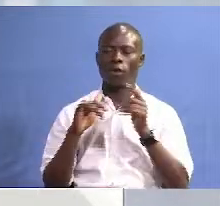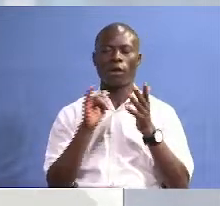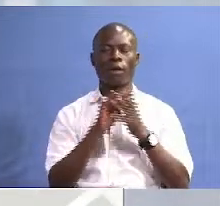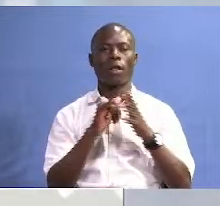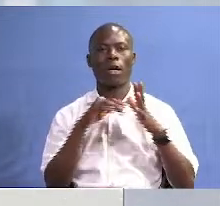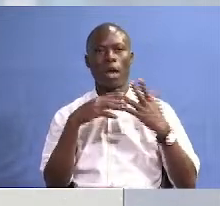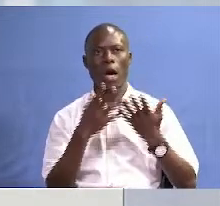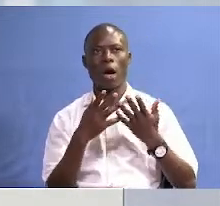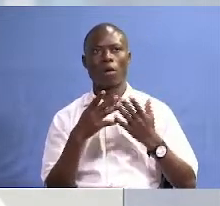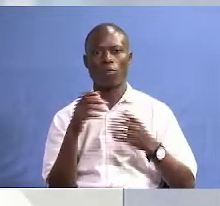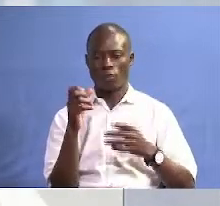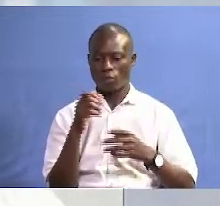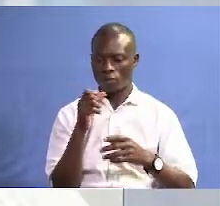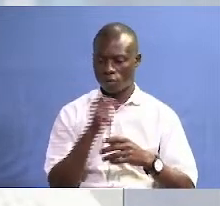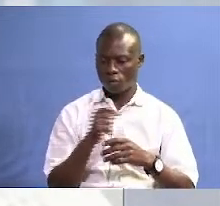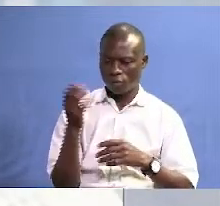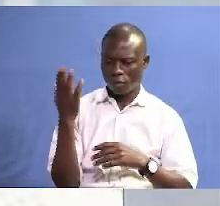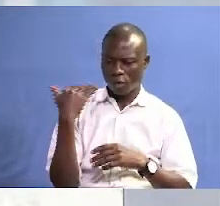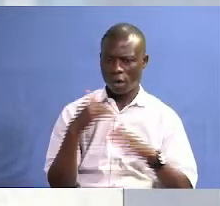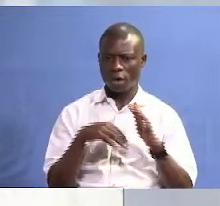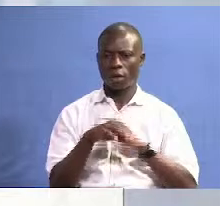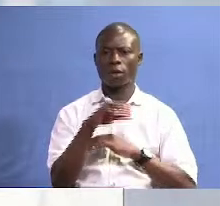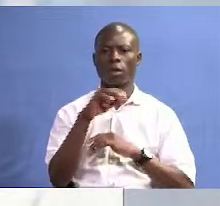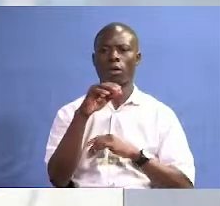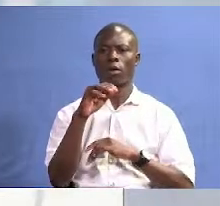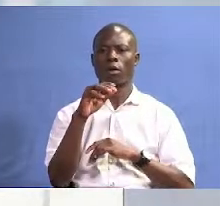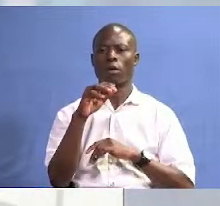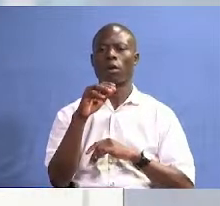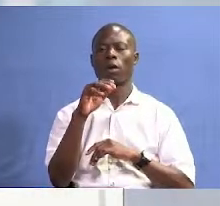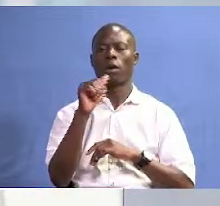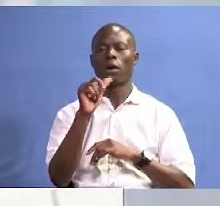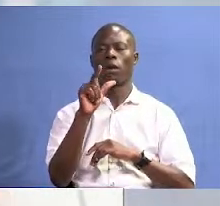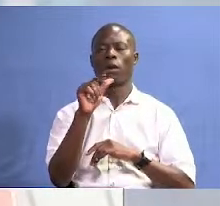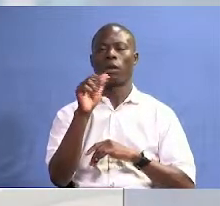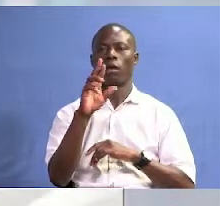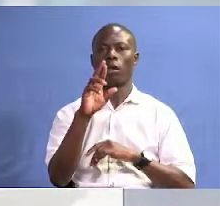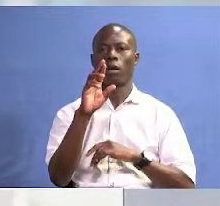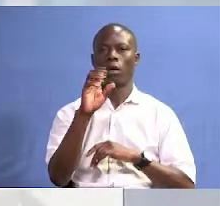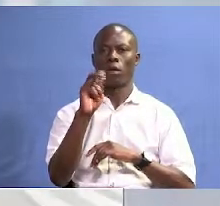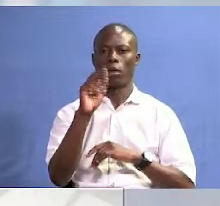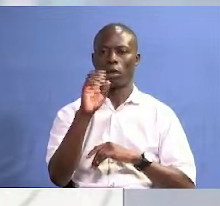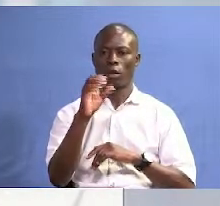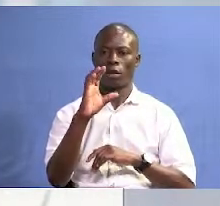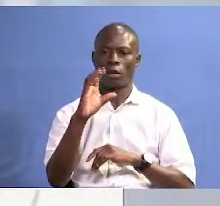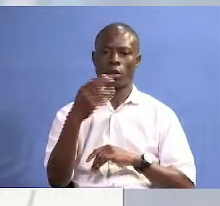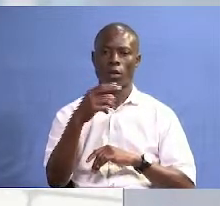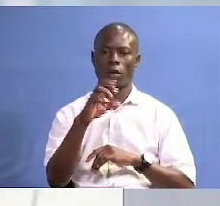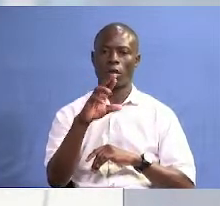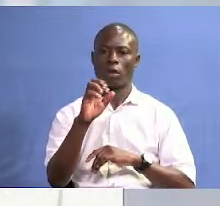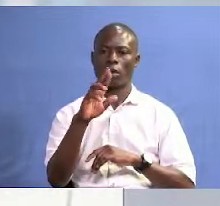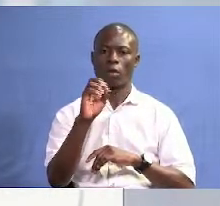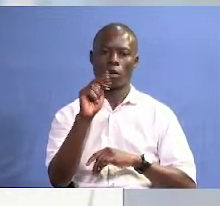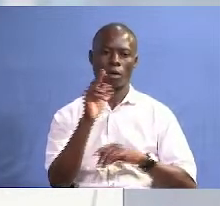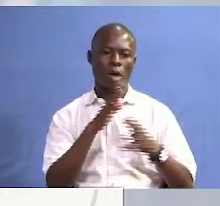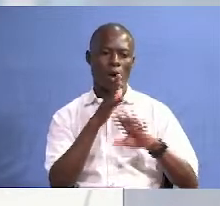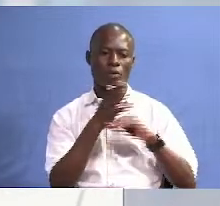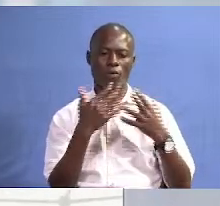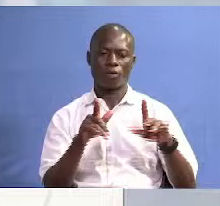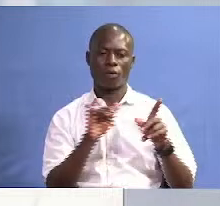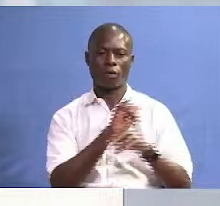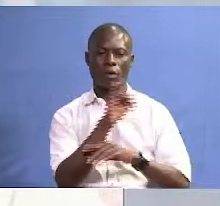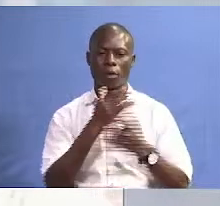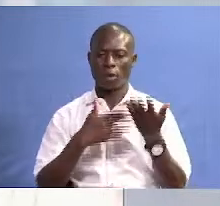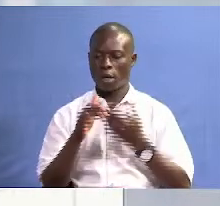Meanwhile, former Boston and Chicago Marathon winner Lawrence Cherono faces a lengthy ban after he was found guilty